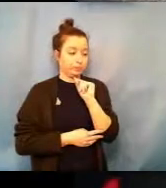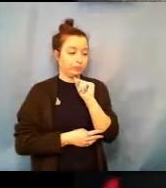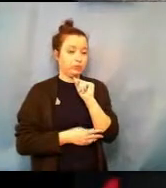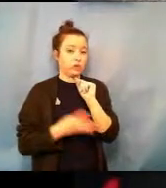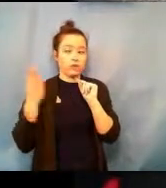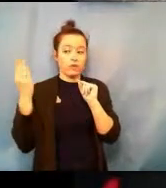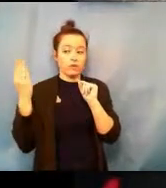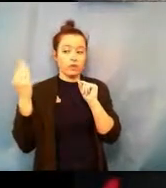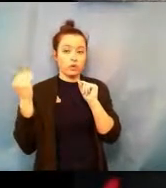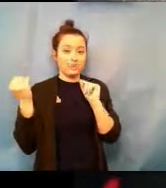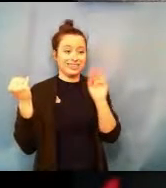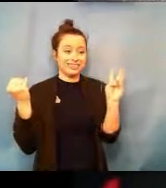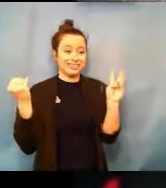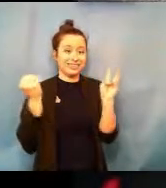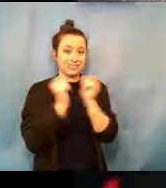was the part that I didn't color.